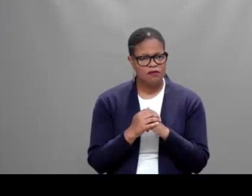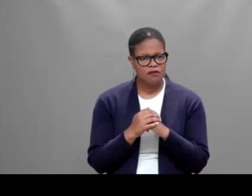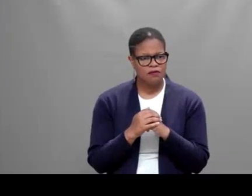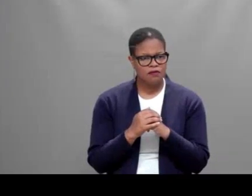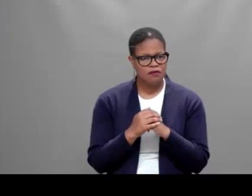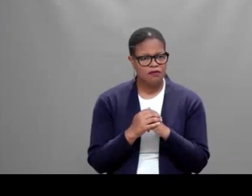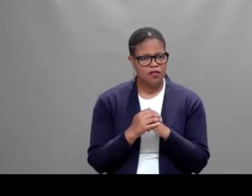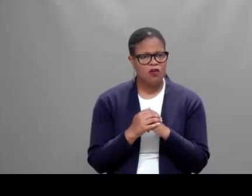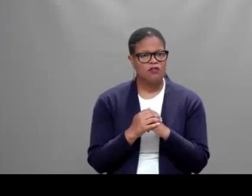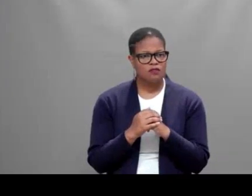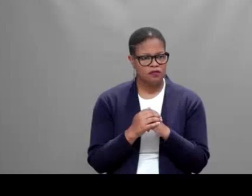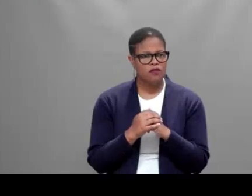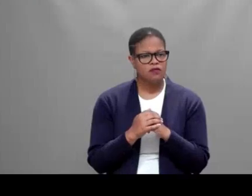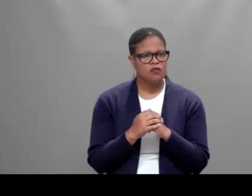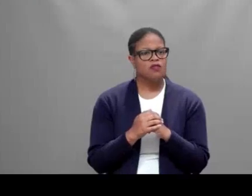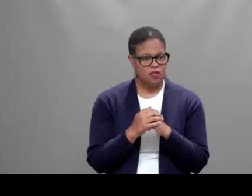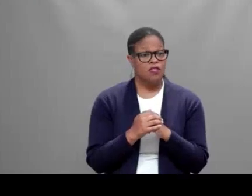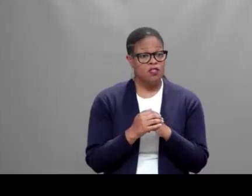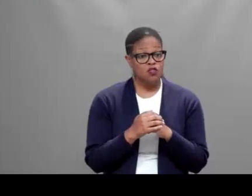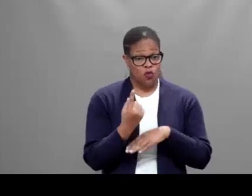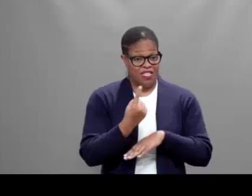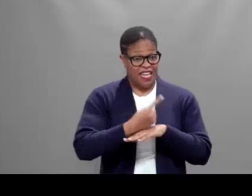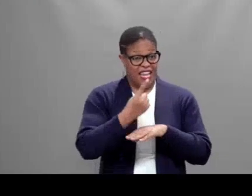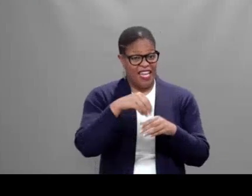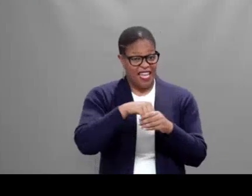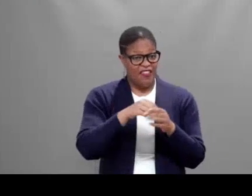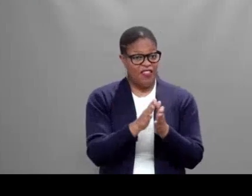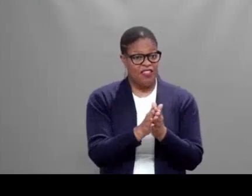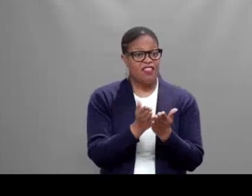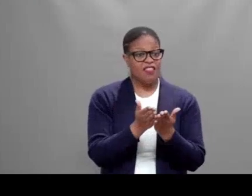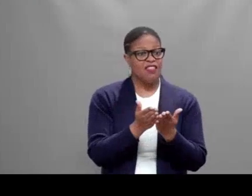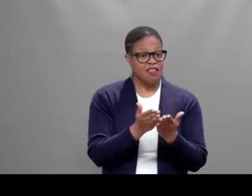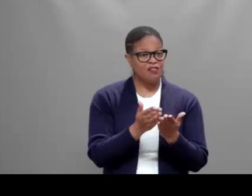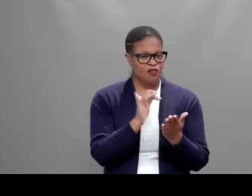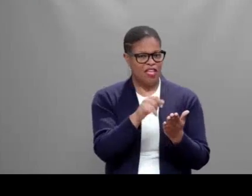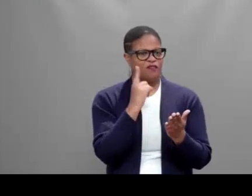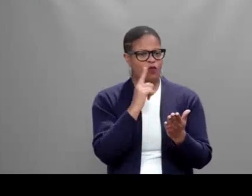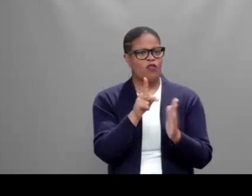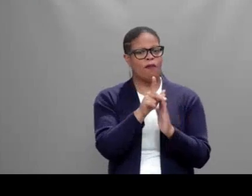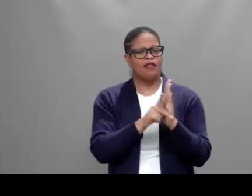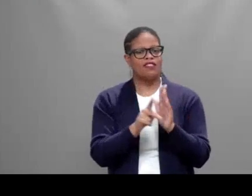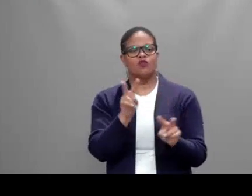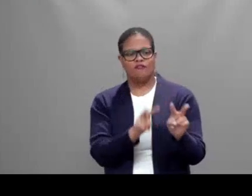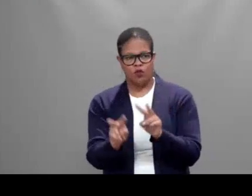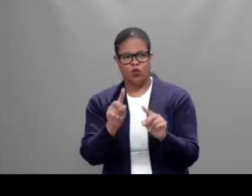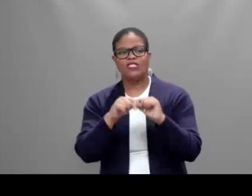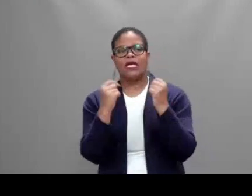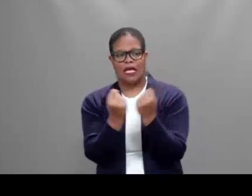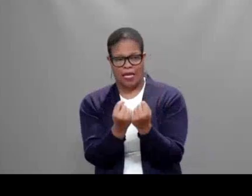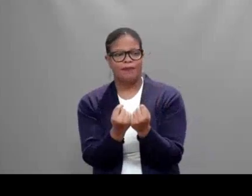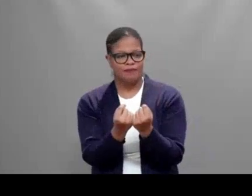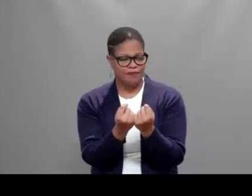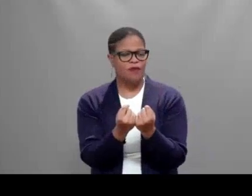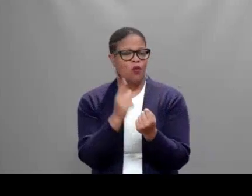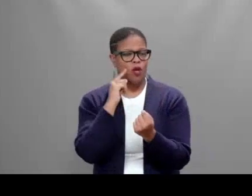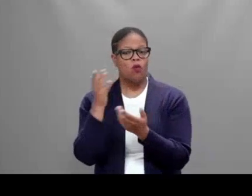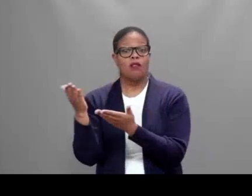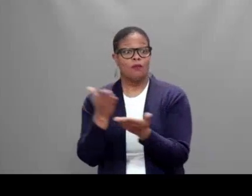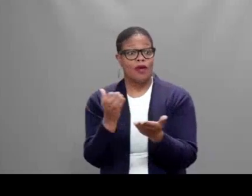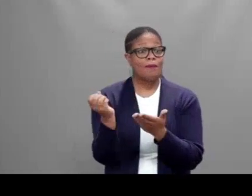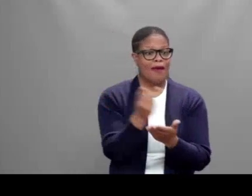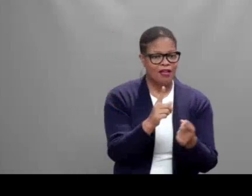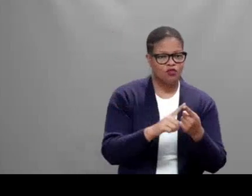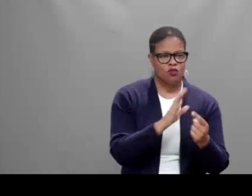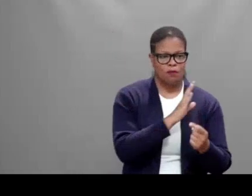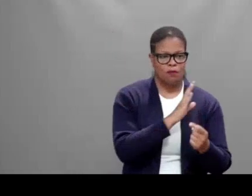So the dates that are in your book are for the policy review team. And we'll bring that information back